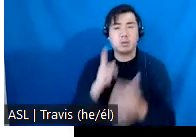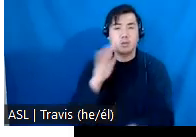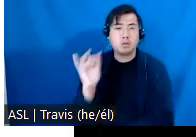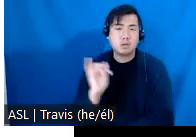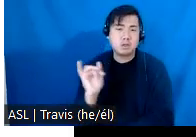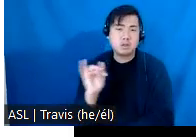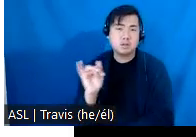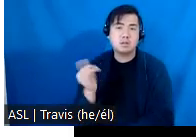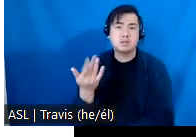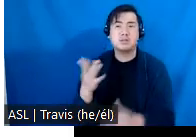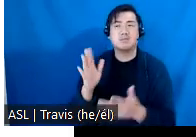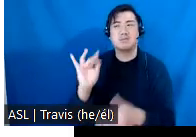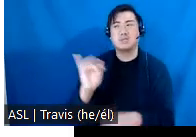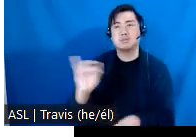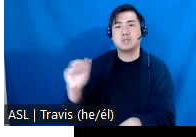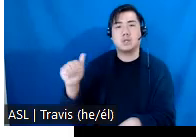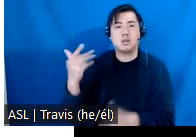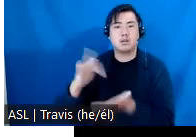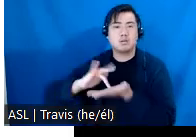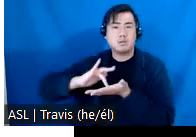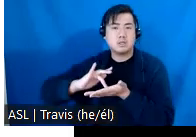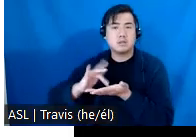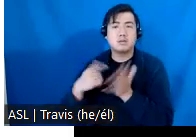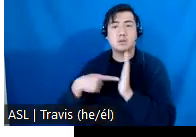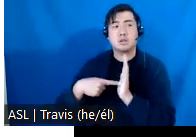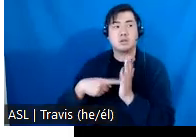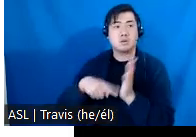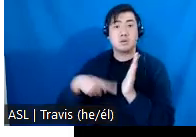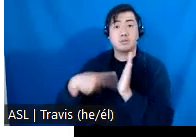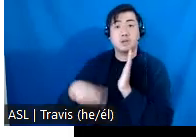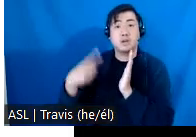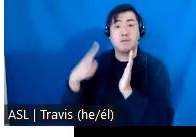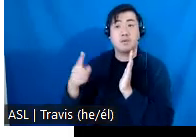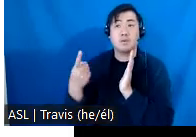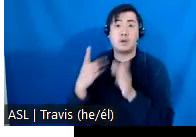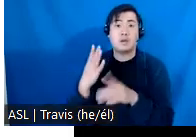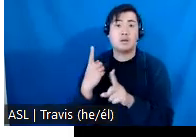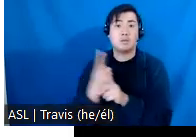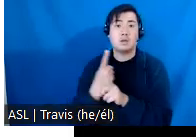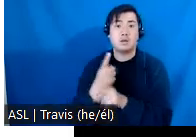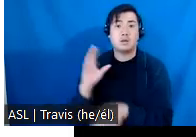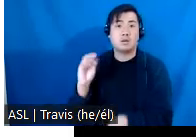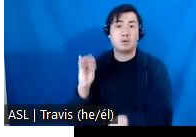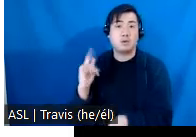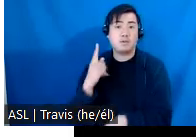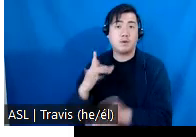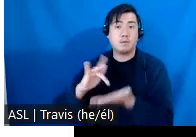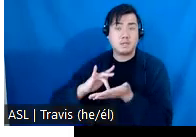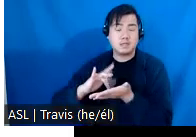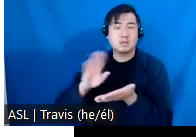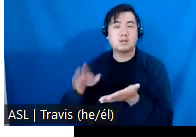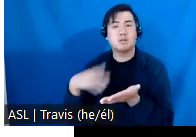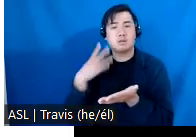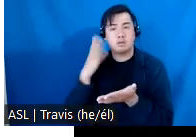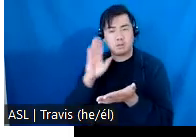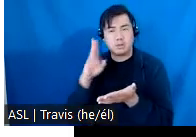traditional drugs. So typically what you would pay for your average copay on medicine is what we think that we're going to see